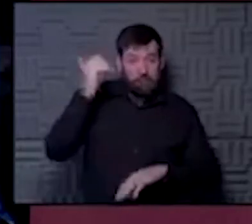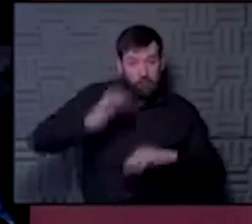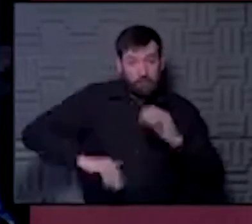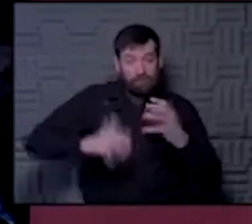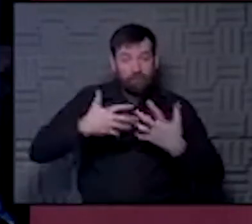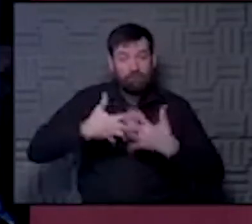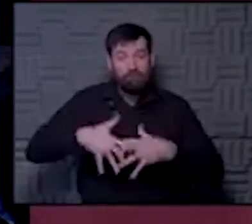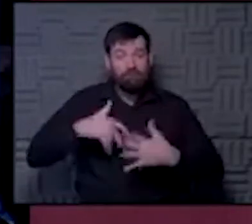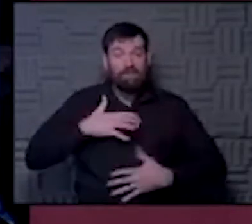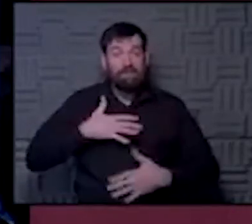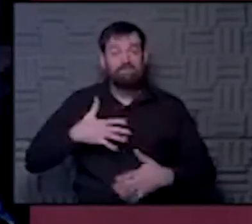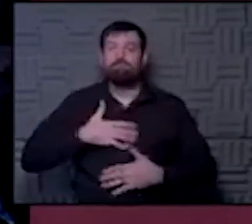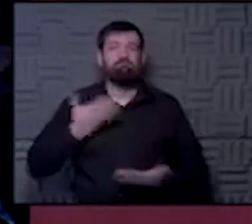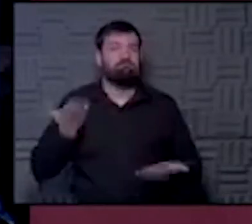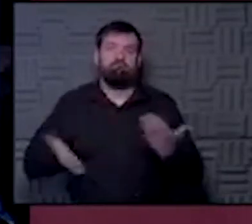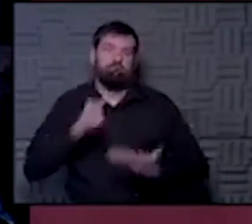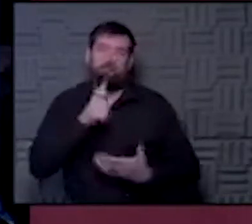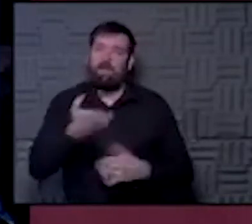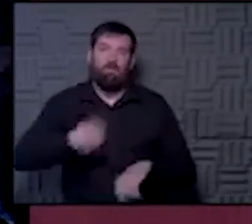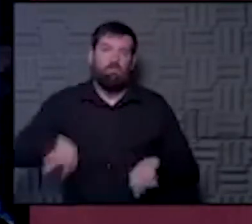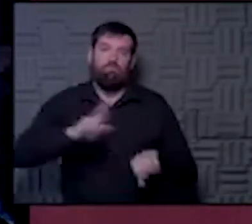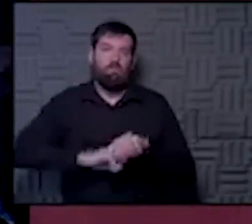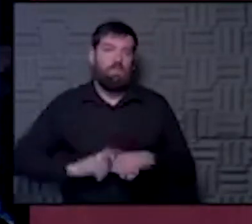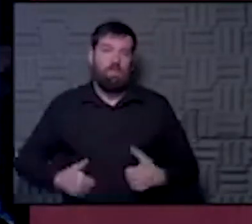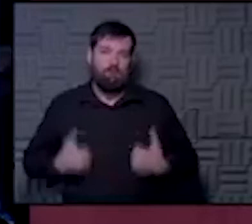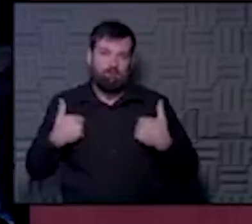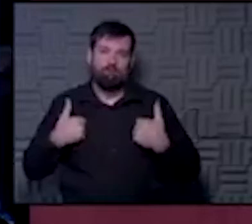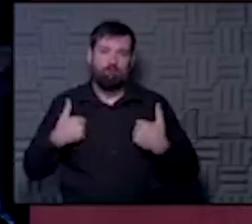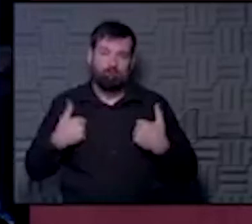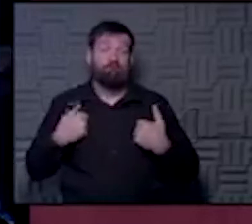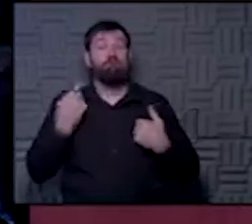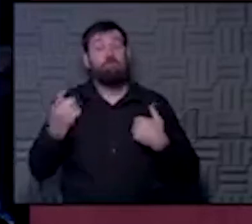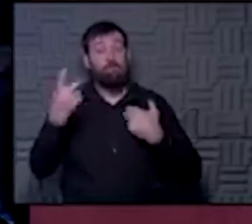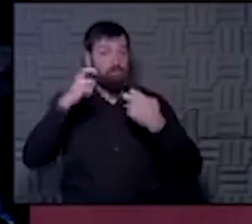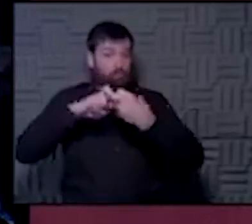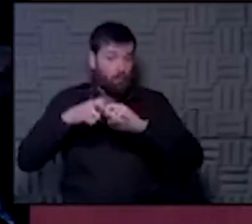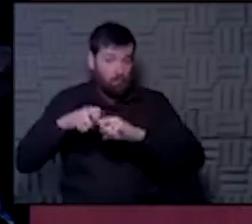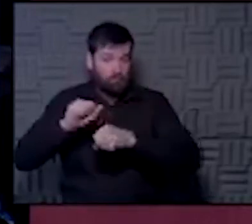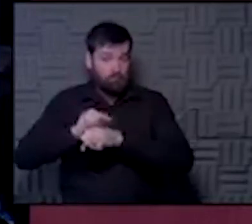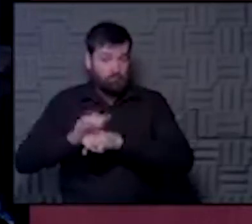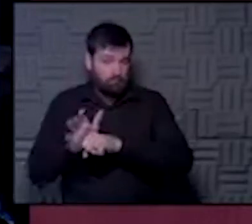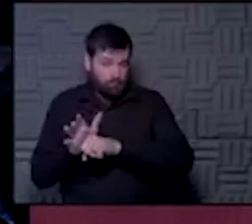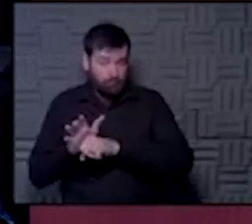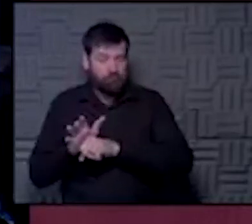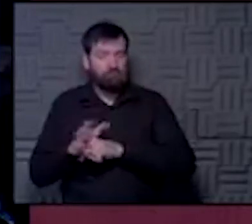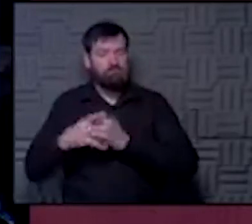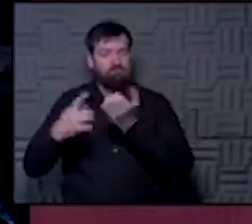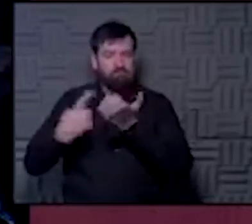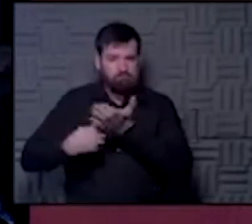lung. Yeah. One of the problems of SARS-CoV-2 and COVID-19 is that we're talking